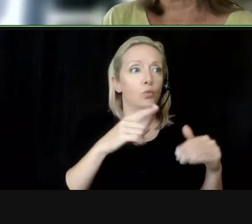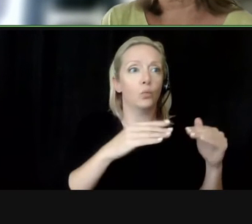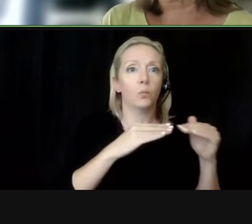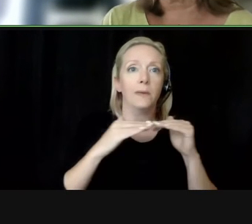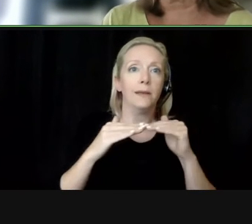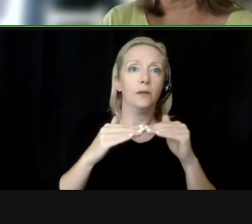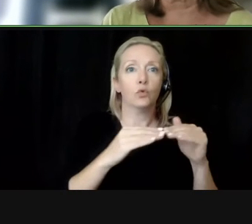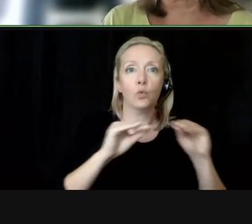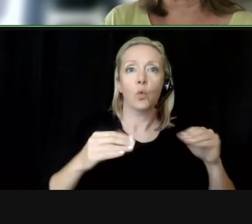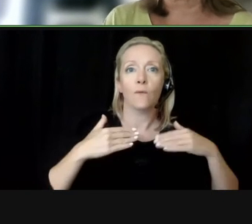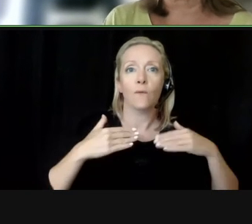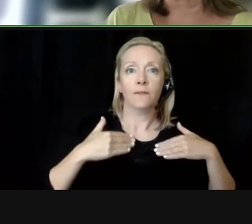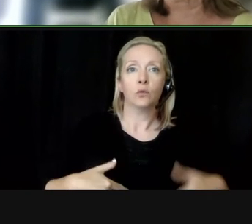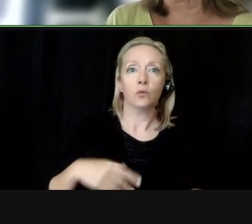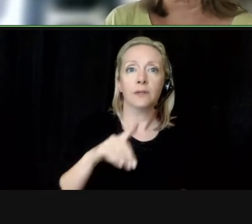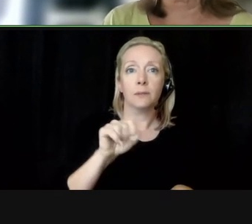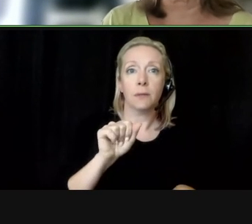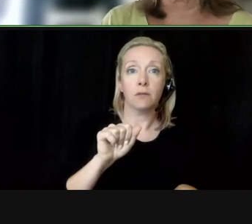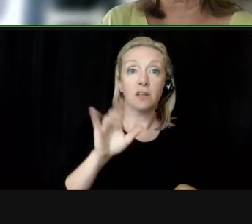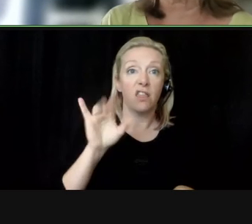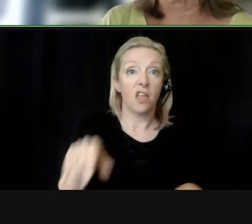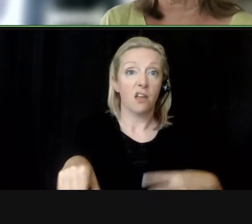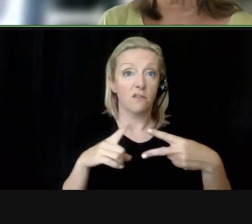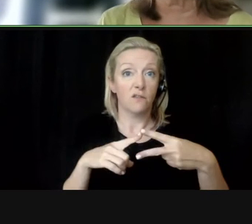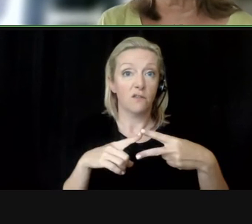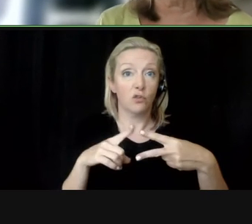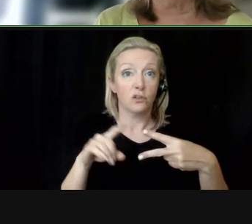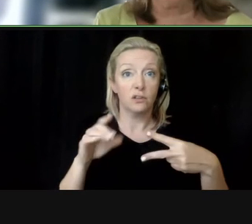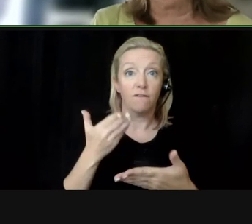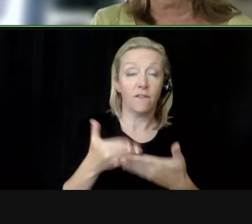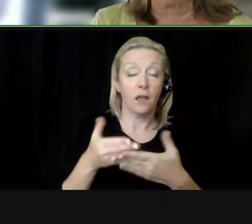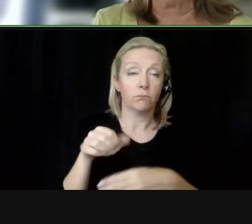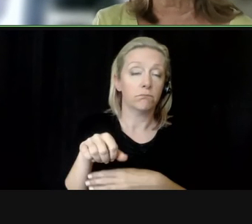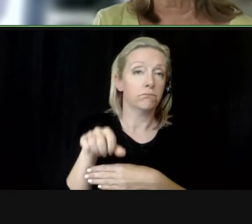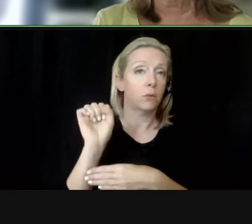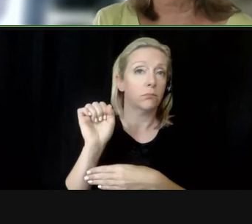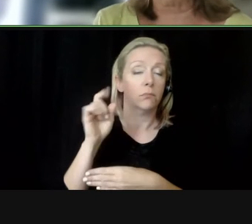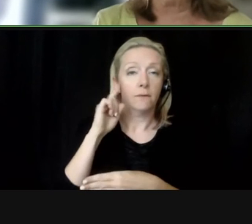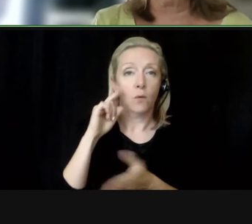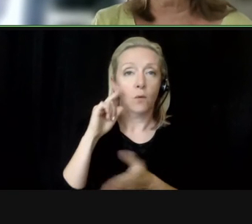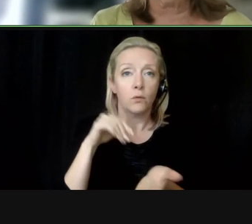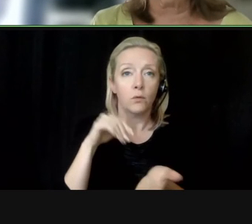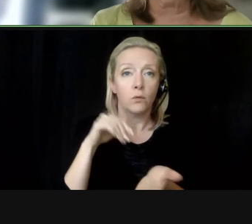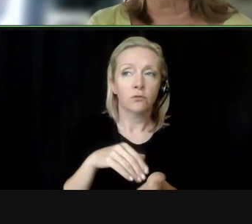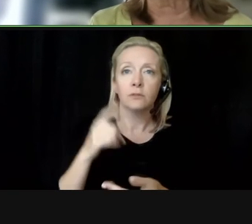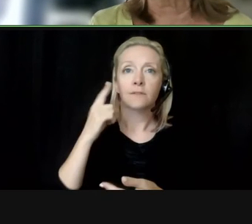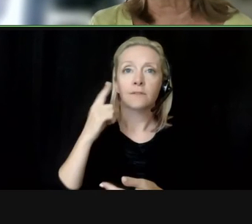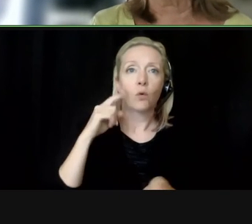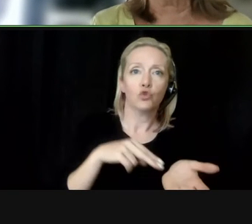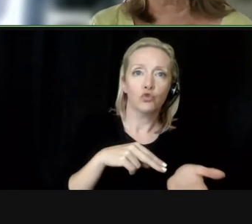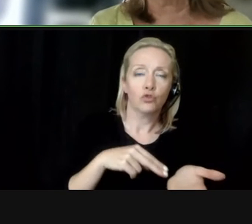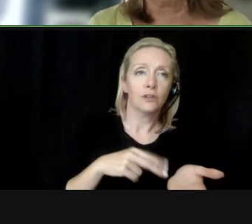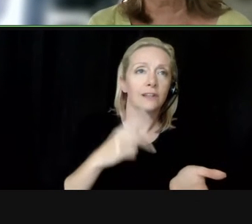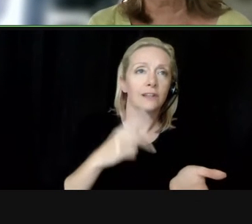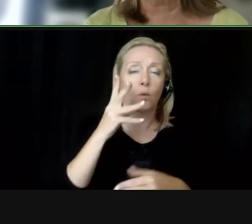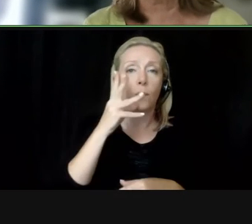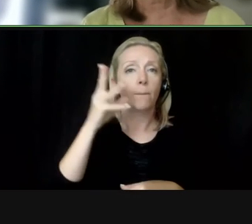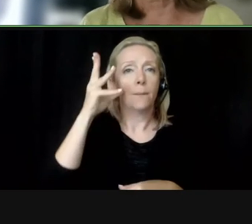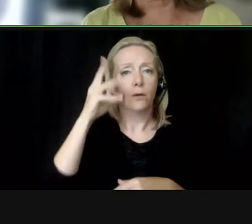for physicians. This was an awakening for us in the nursing field, and also for parents, because I